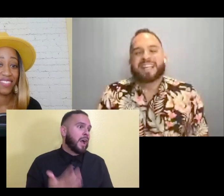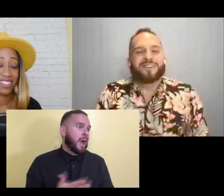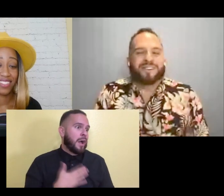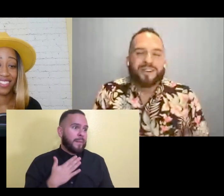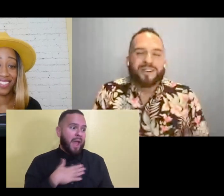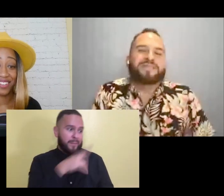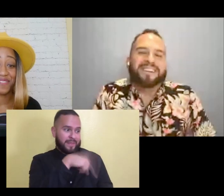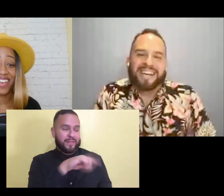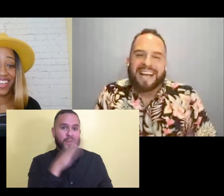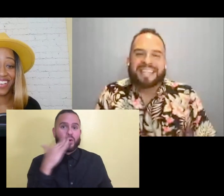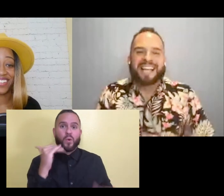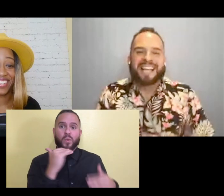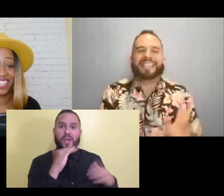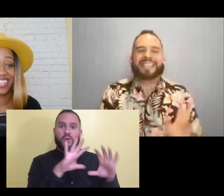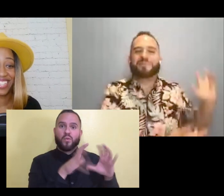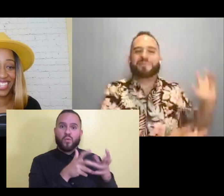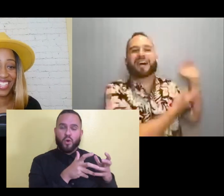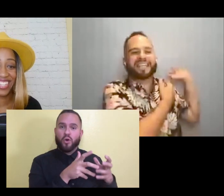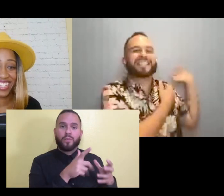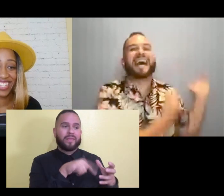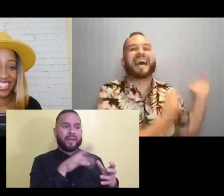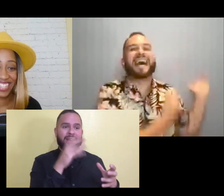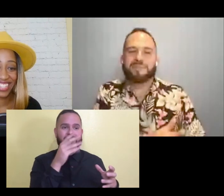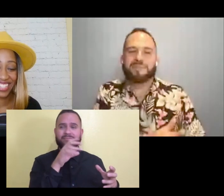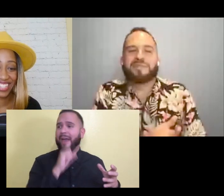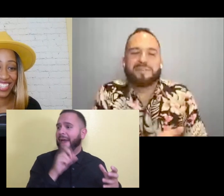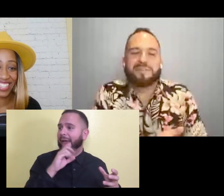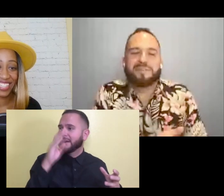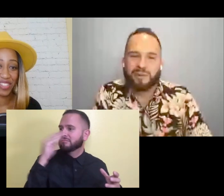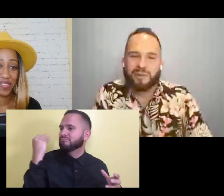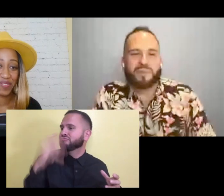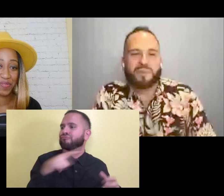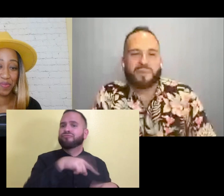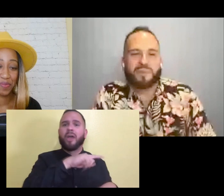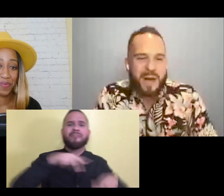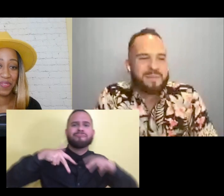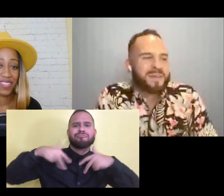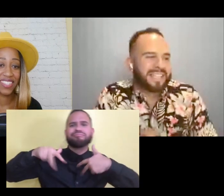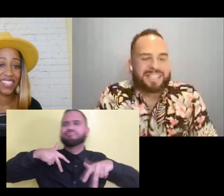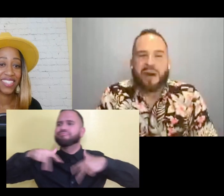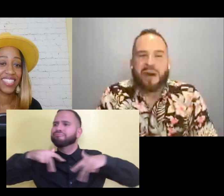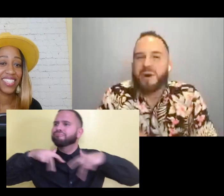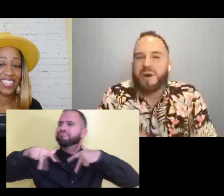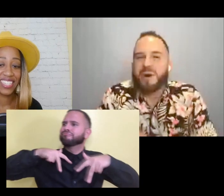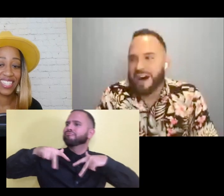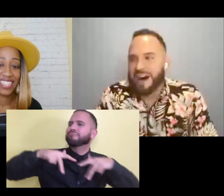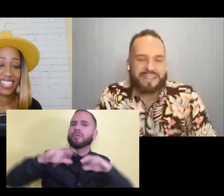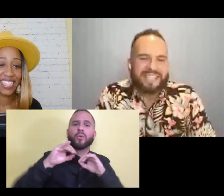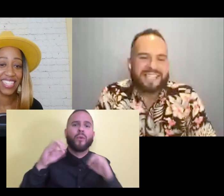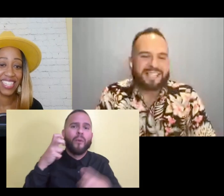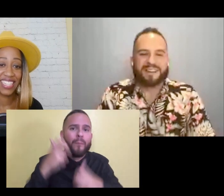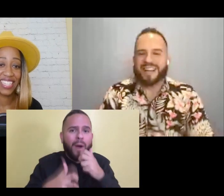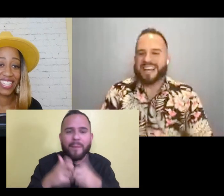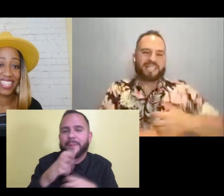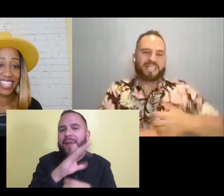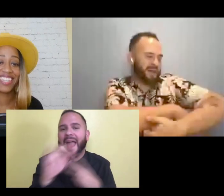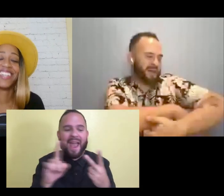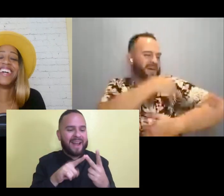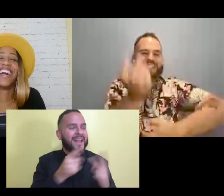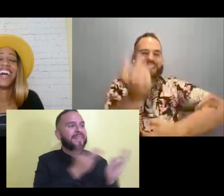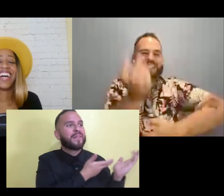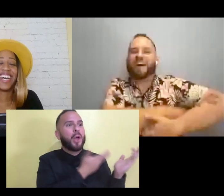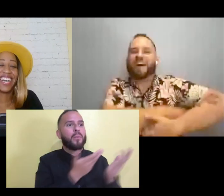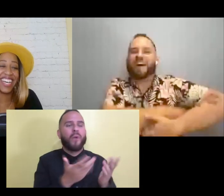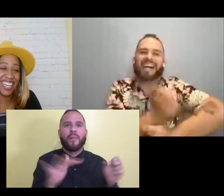And then I was also very glad that they Wow. brought the entire buffet from the cruise with them, because at some point we got hungry. So like they just started